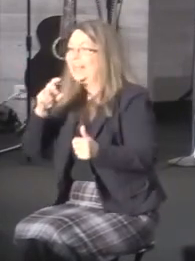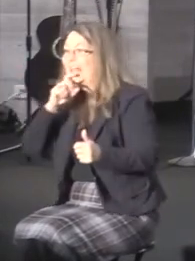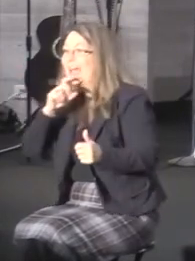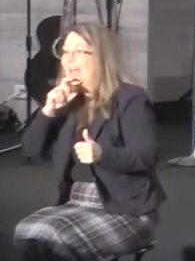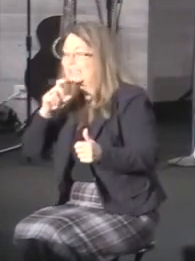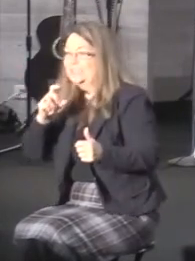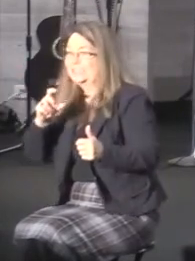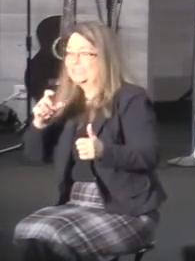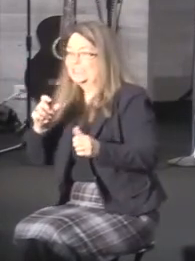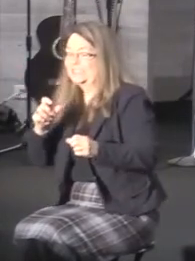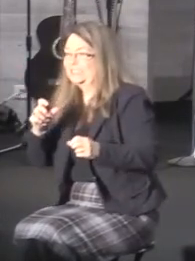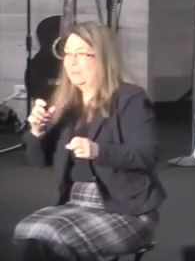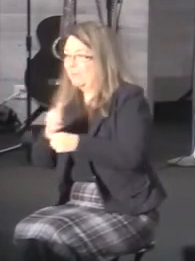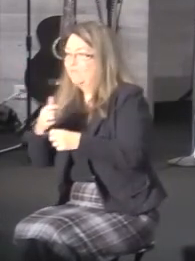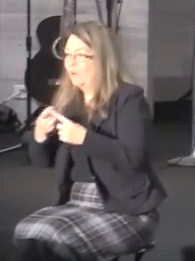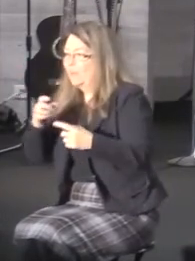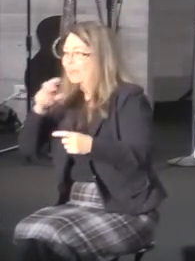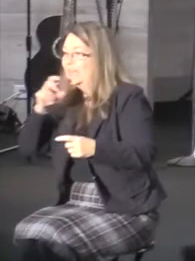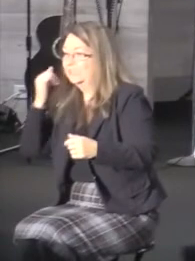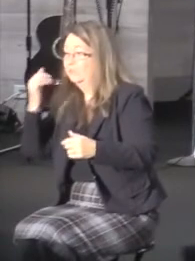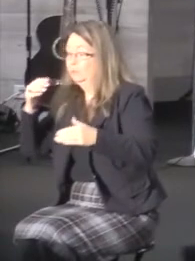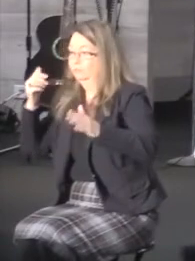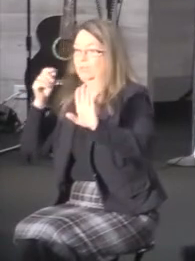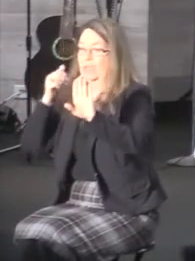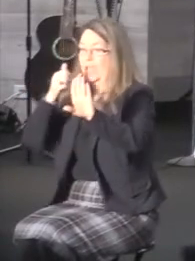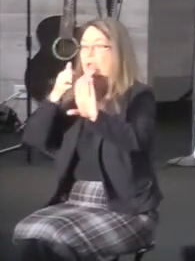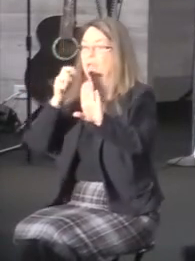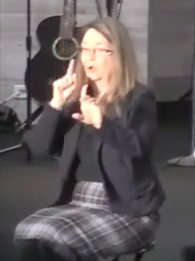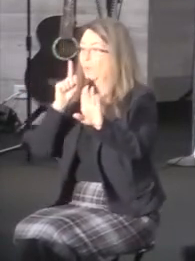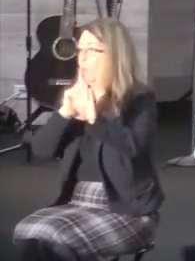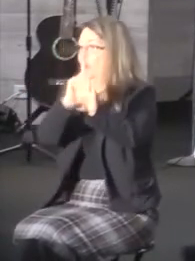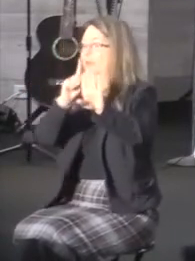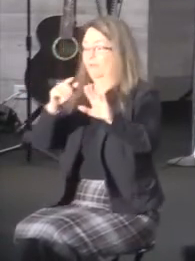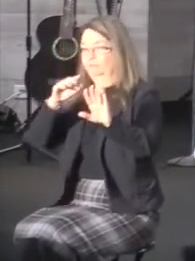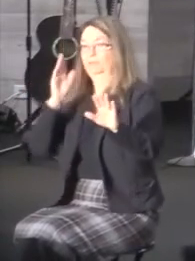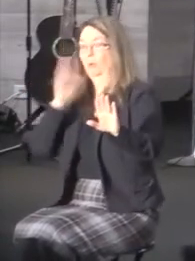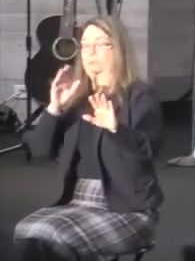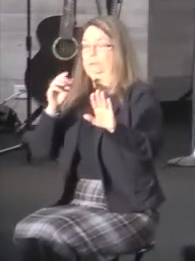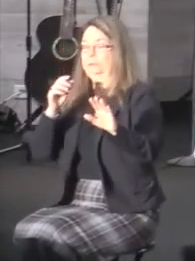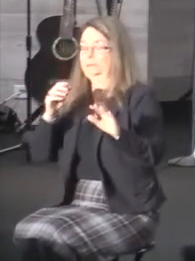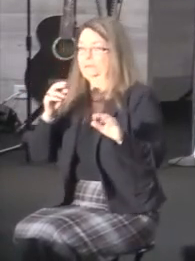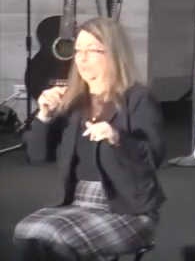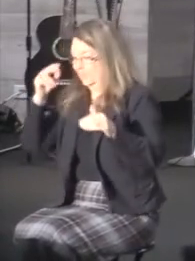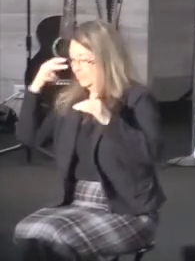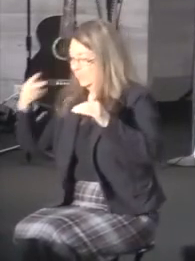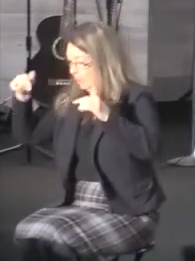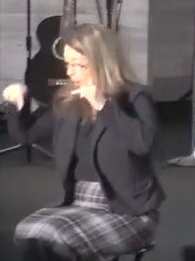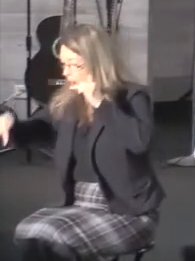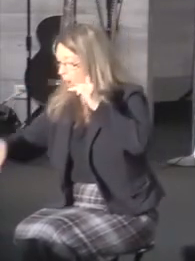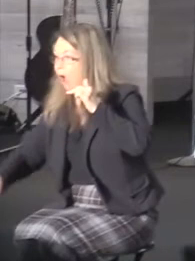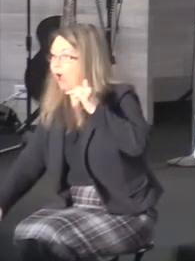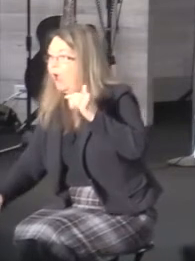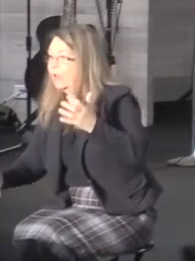help anything at all. If you run into it, it's glass. I mean, you're going to fall through it. And then you get to see all the way down as you plummet